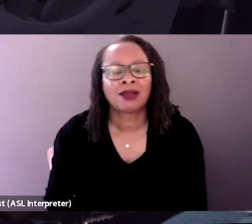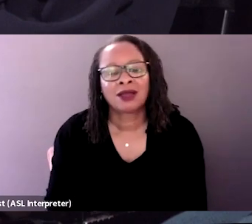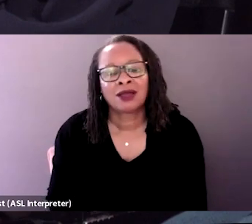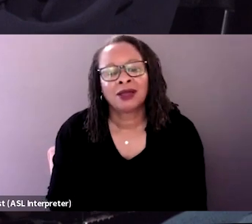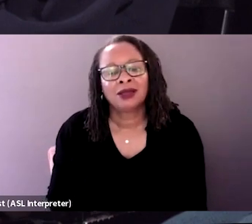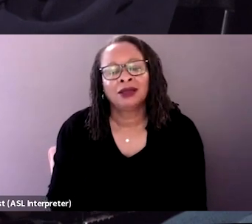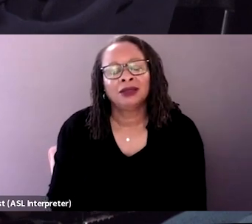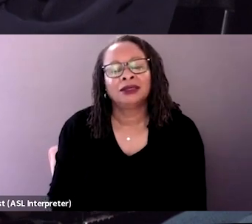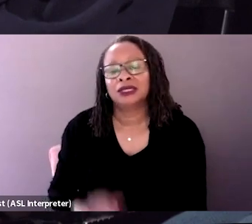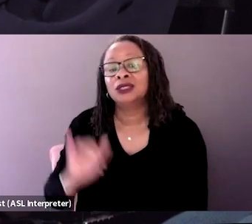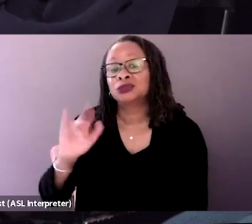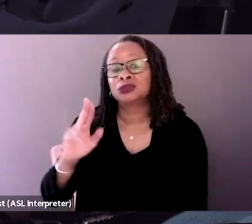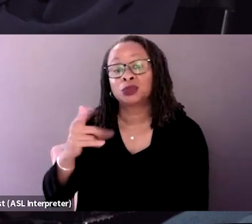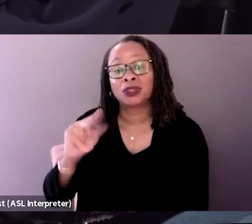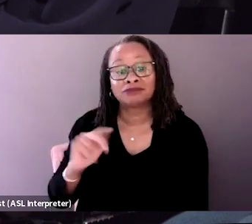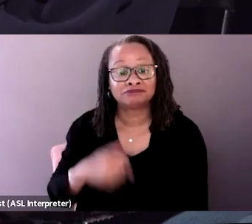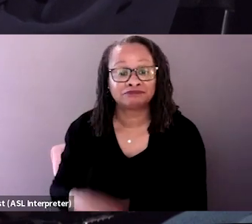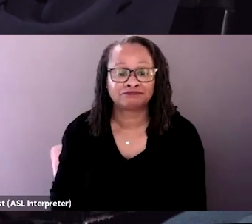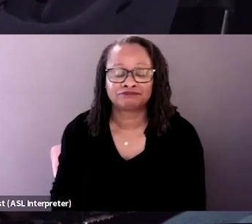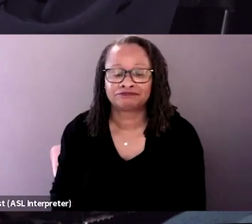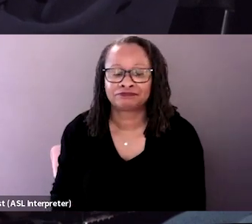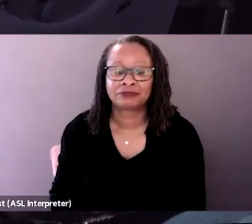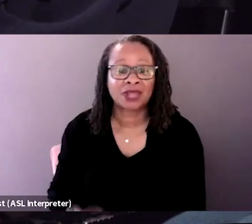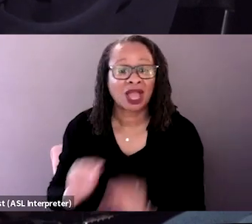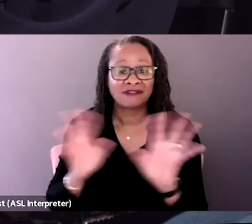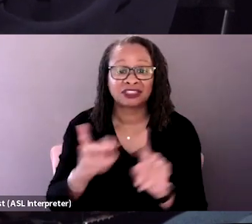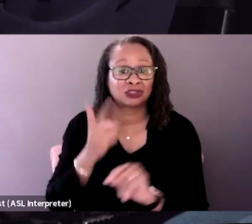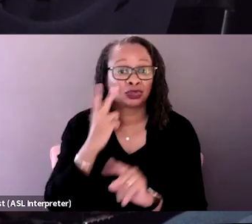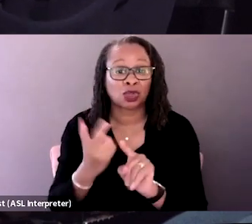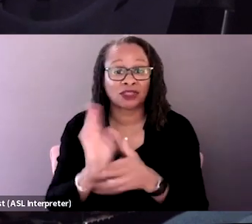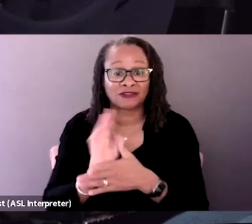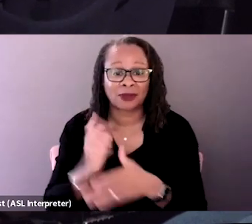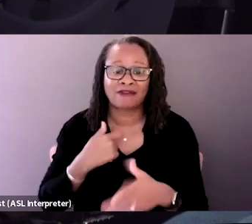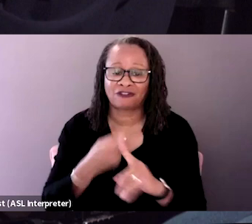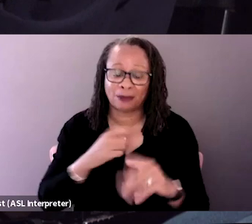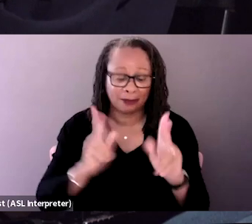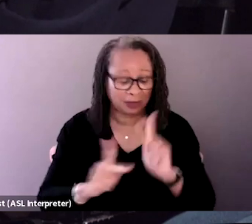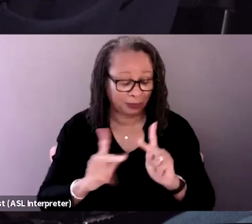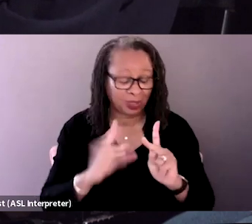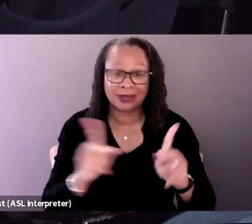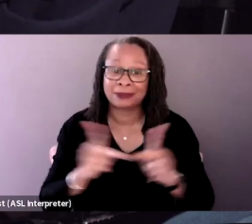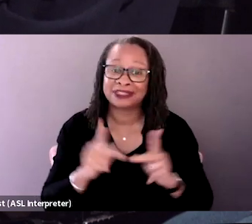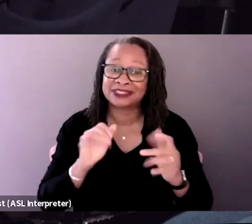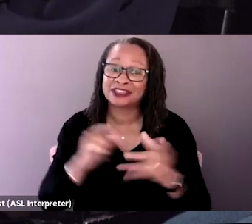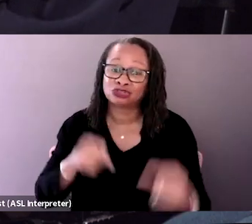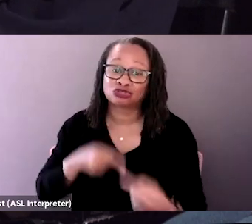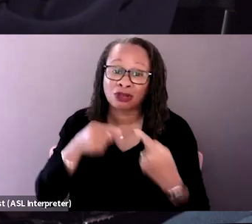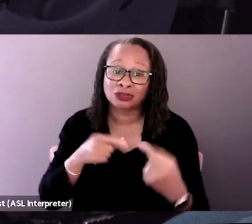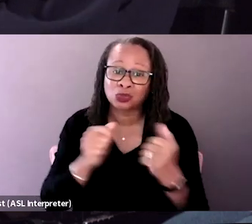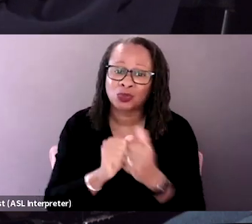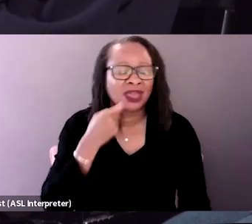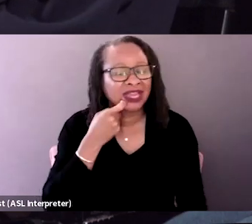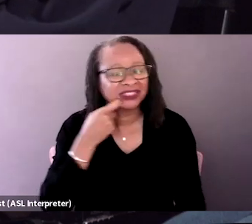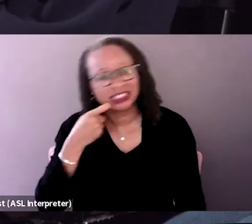I think that, listen, obviously you saw the film. I come from a people in a place that really struggles with addictions